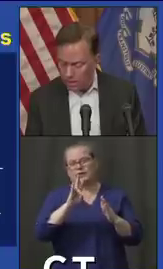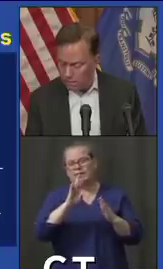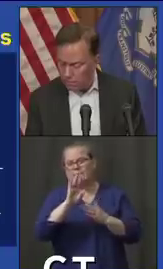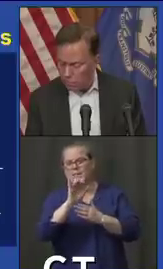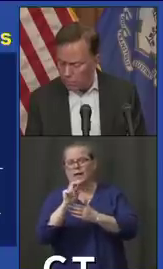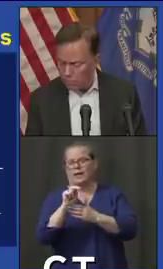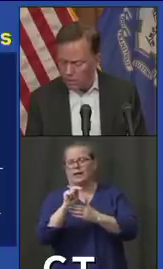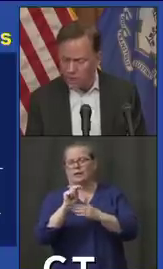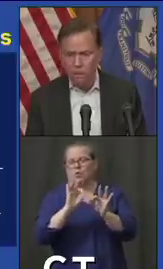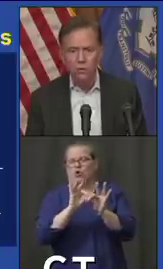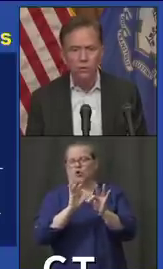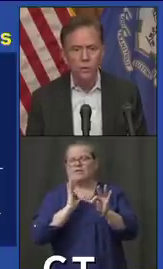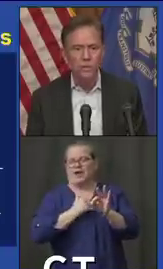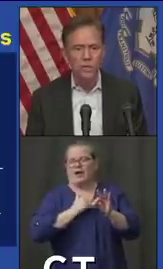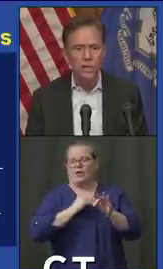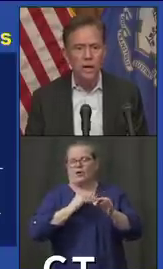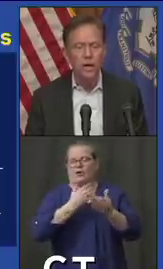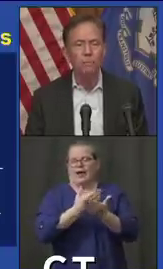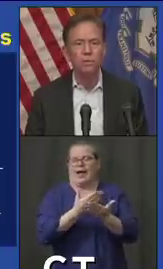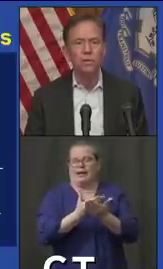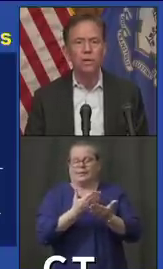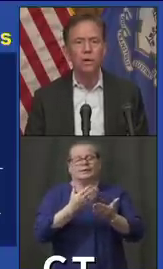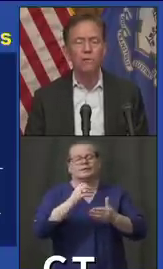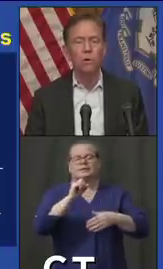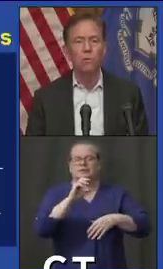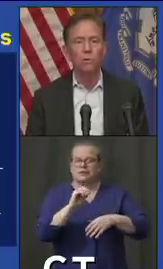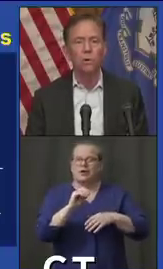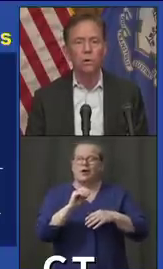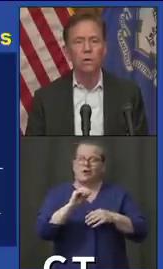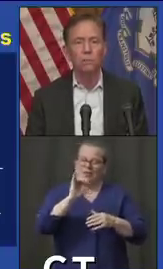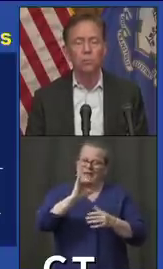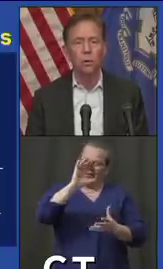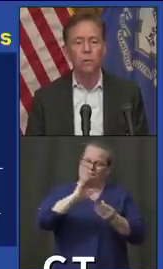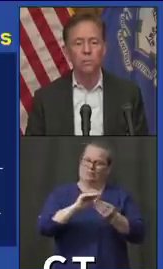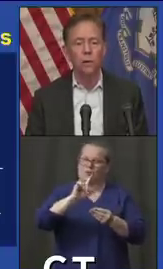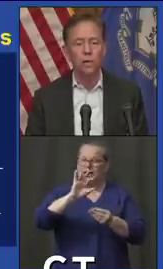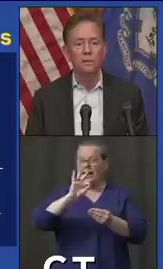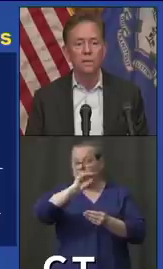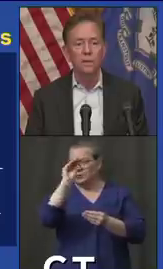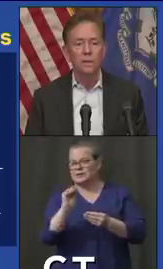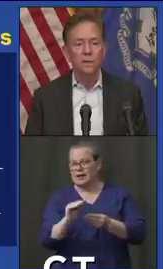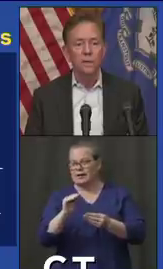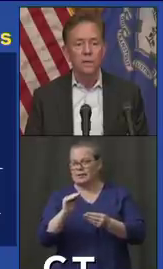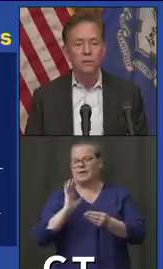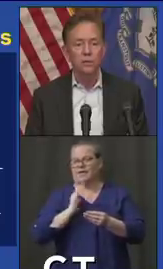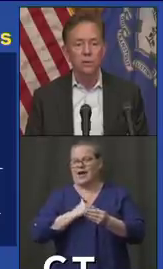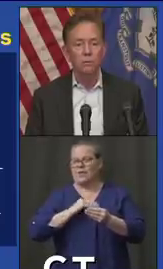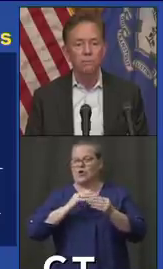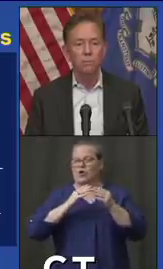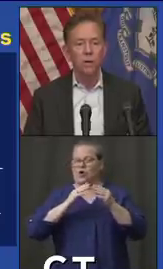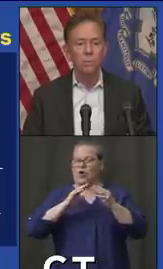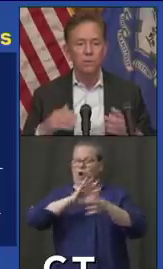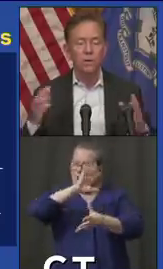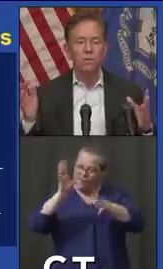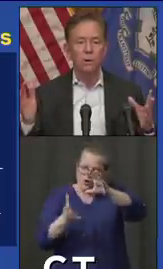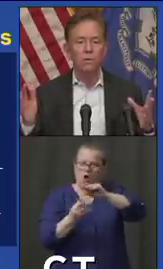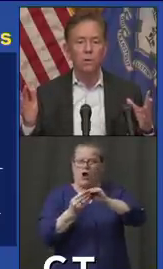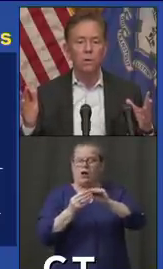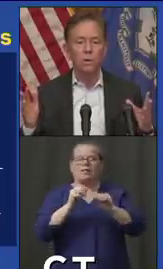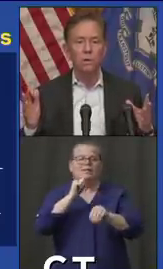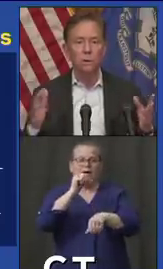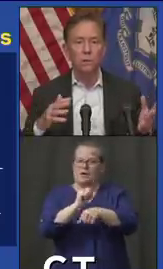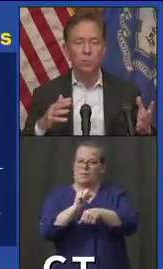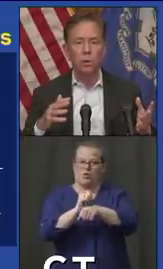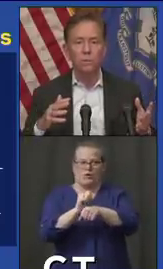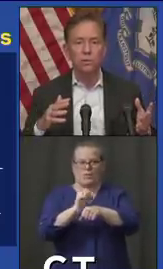And more importantly, it's about 29% of our overall unemployment rate. So 40% of our